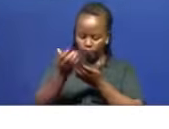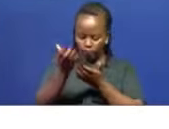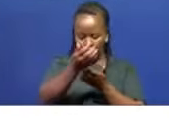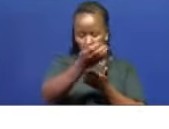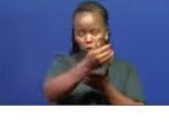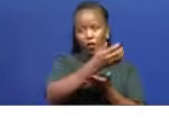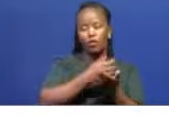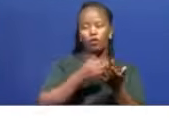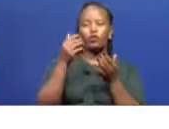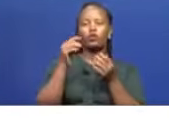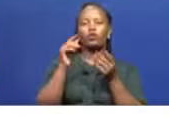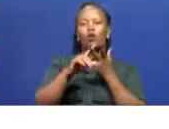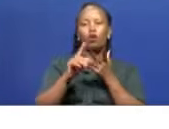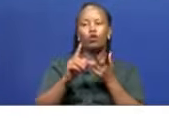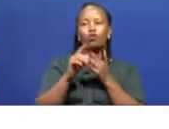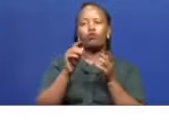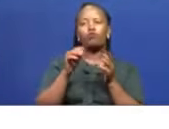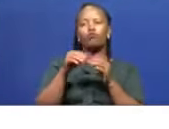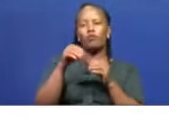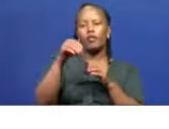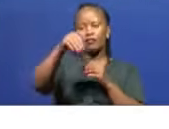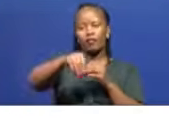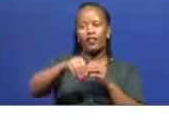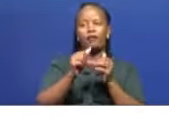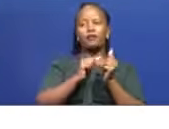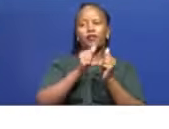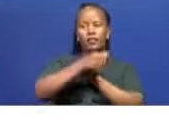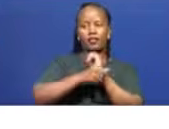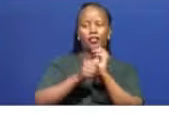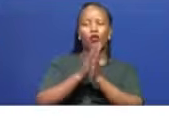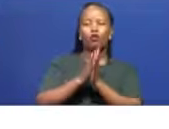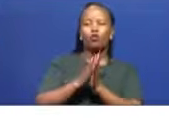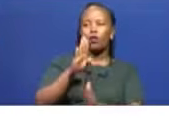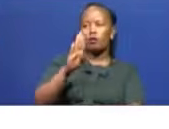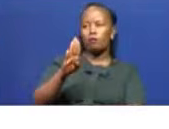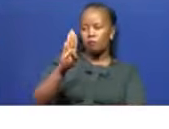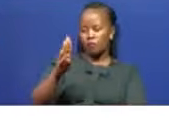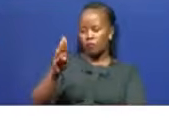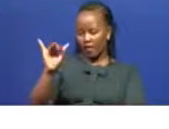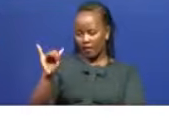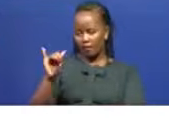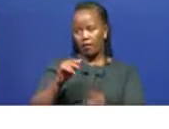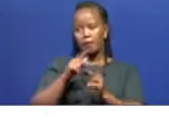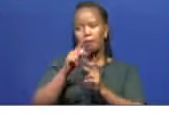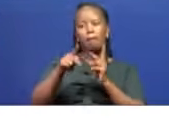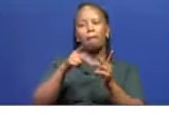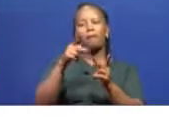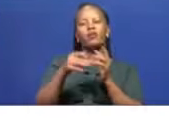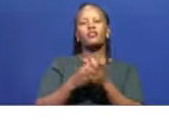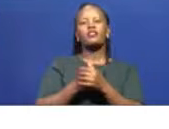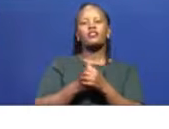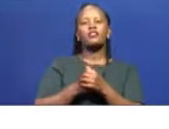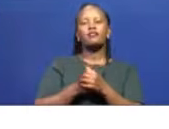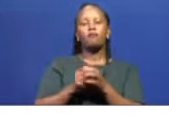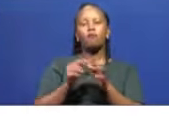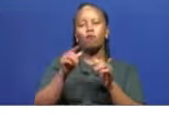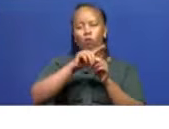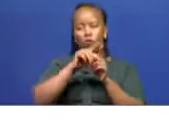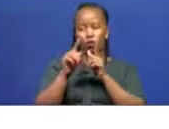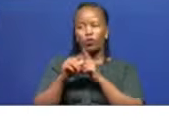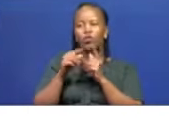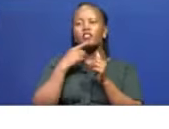on the conduct of referenda initiated the BBI process. He submitted that the same principle